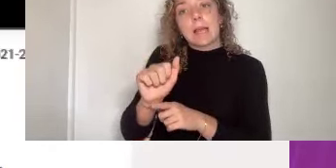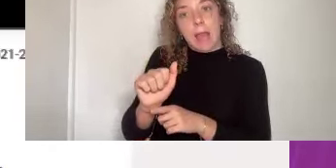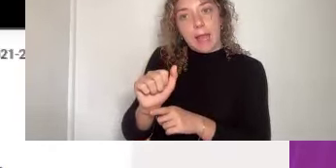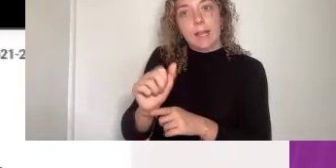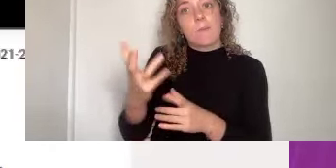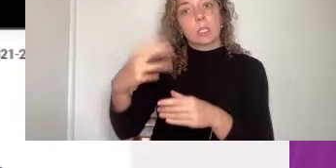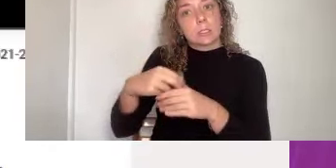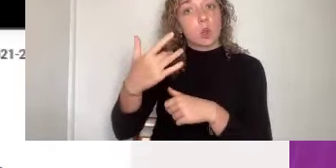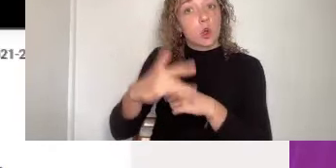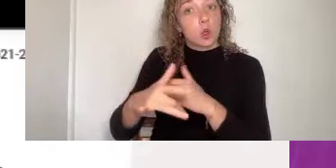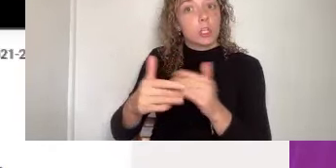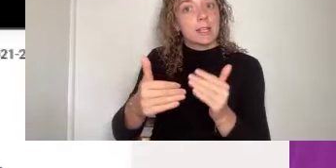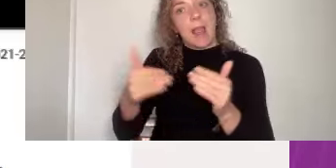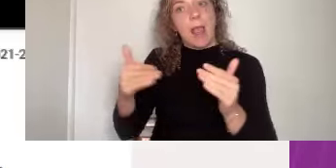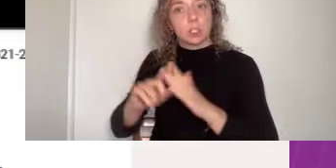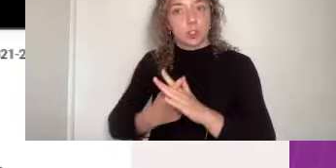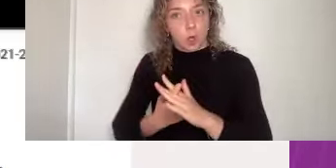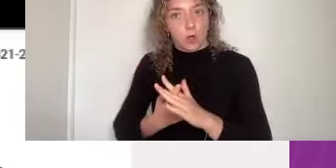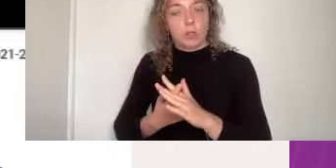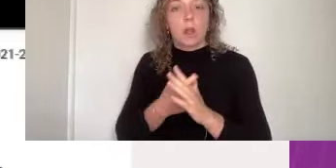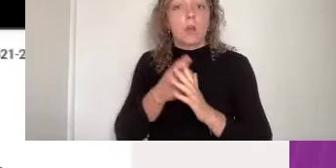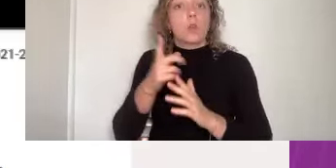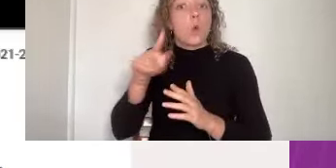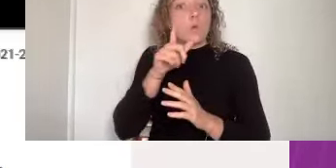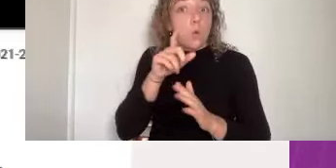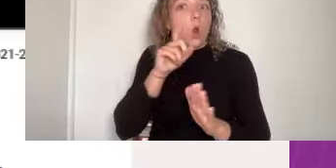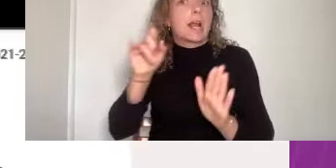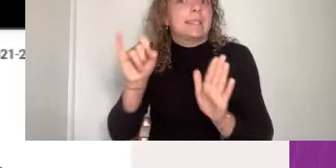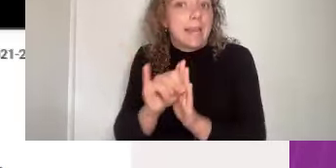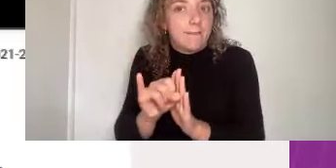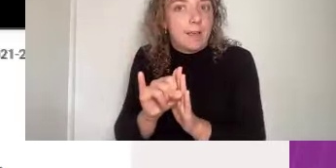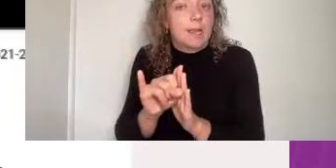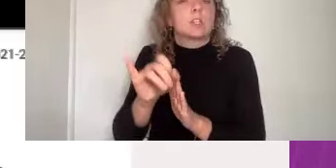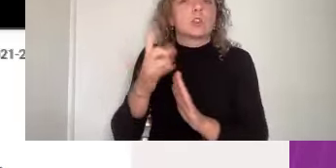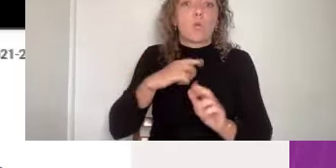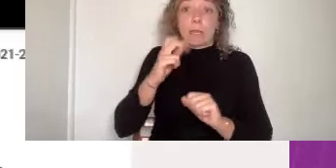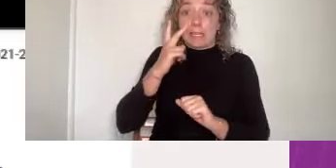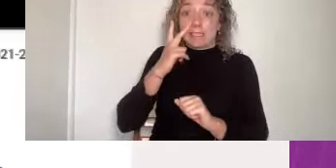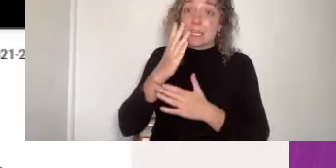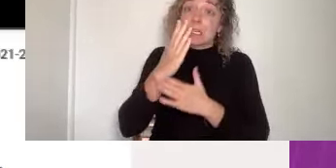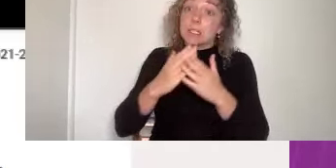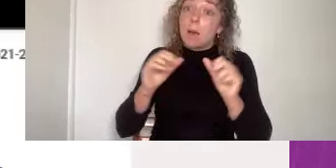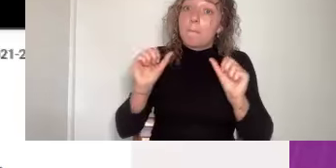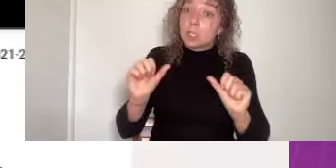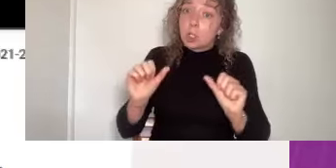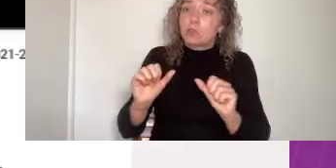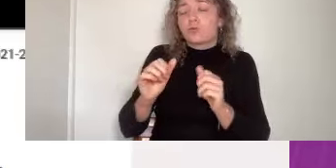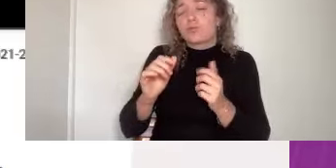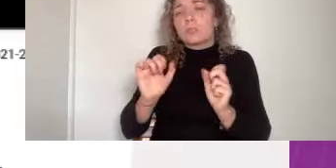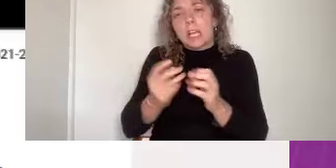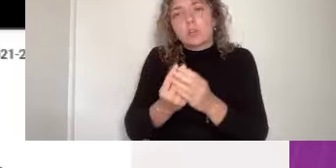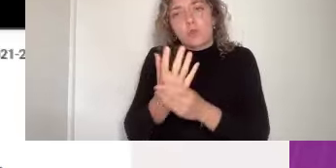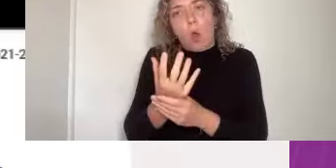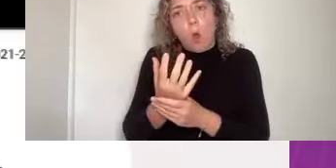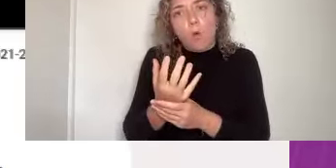participating in Early Head Start, those that are identified. And so we can see that there's some potential and room for growth there for